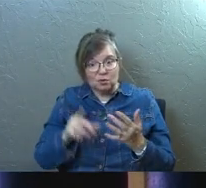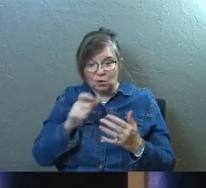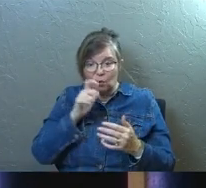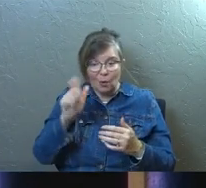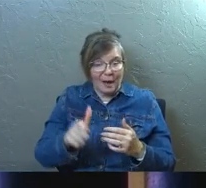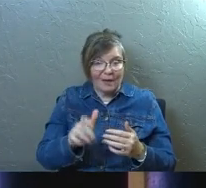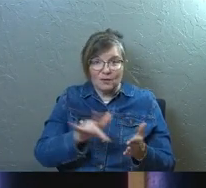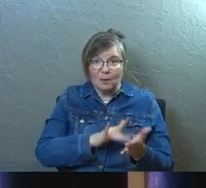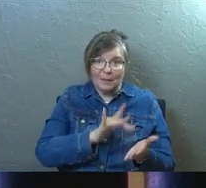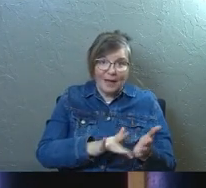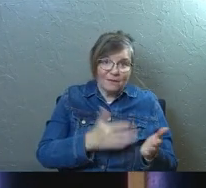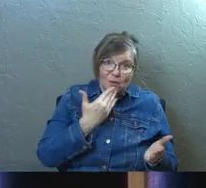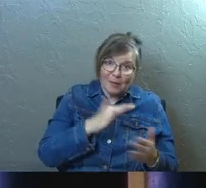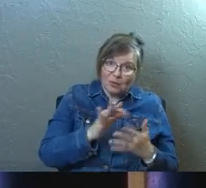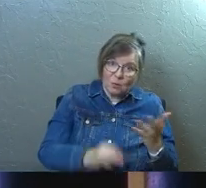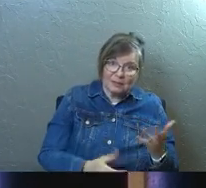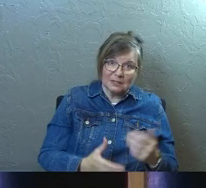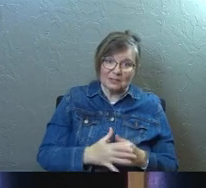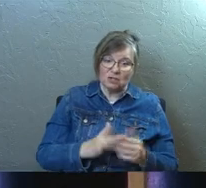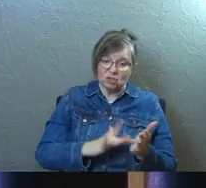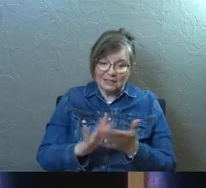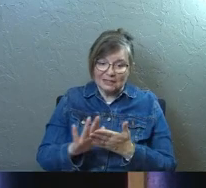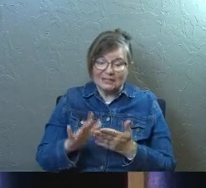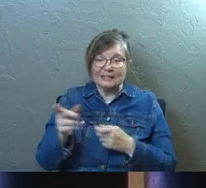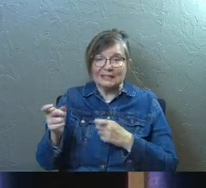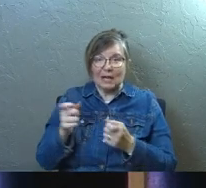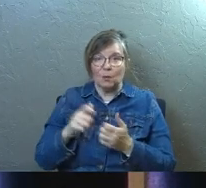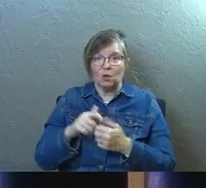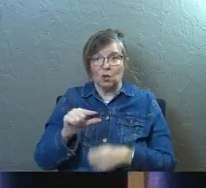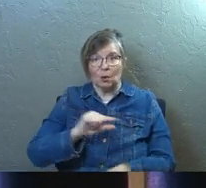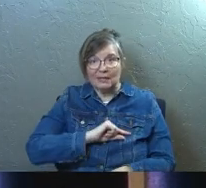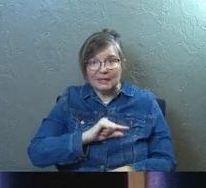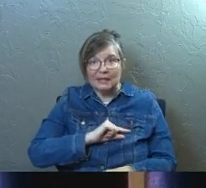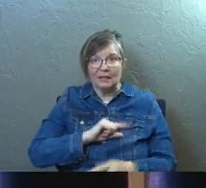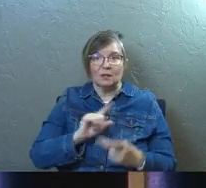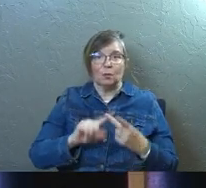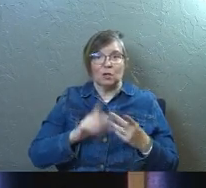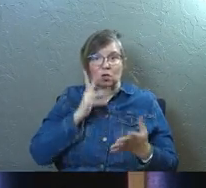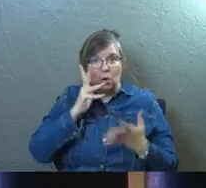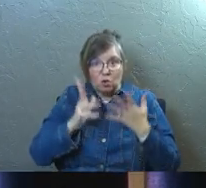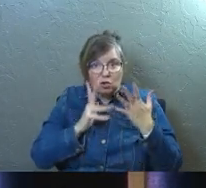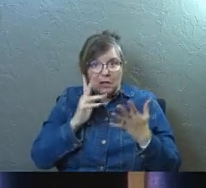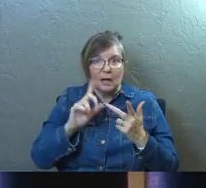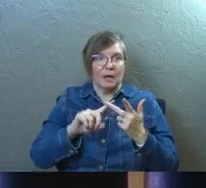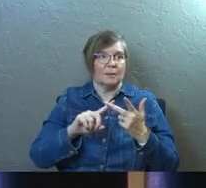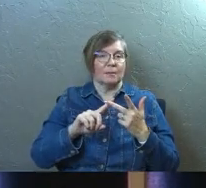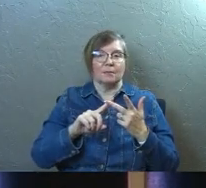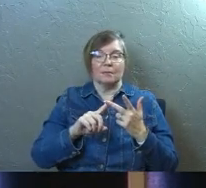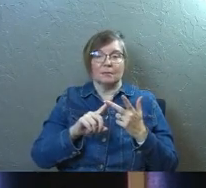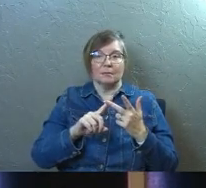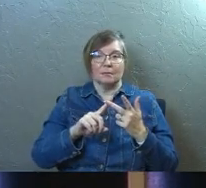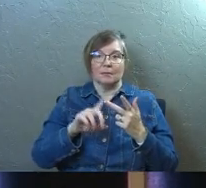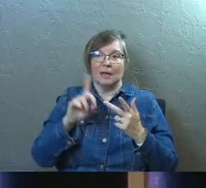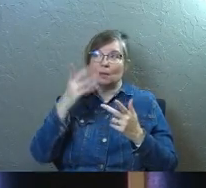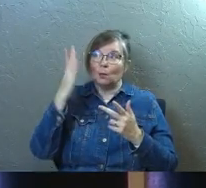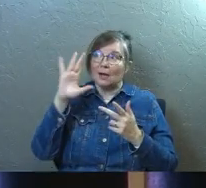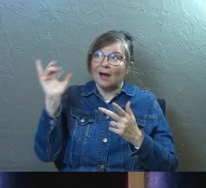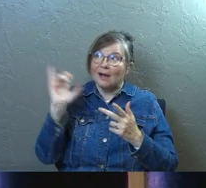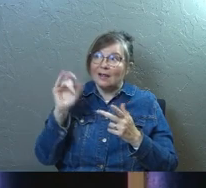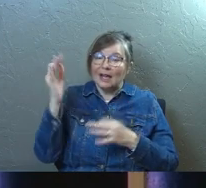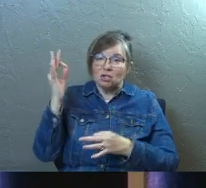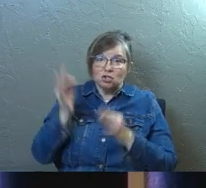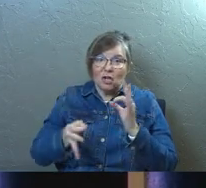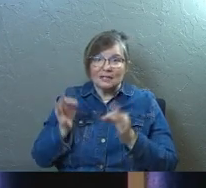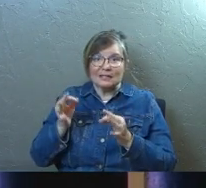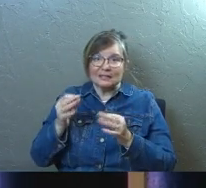that you don't have to pay for your bad choices. Jesus dealt with your guilt, dealt with your shame, dealt in divine justice. He